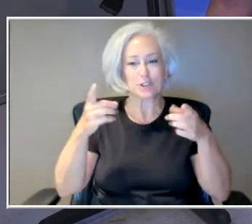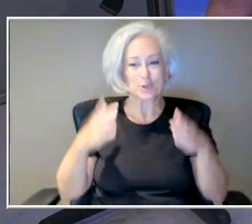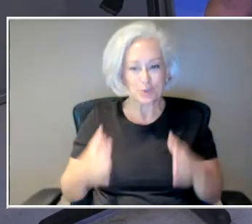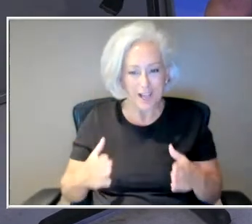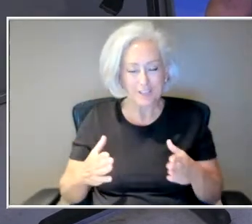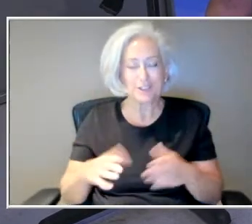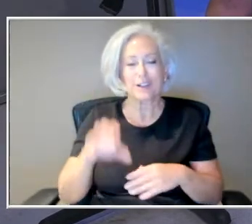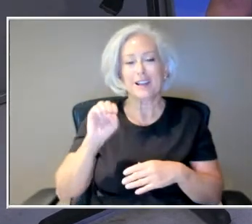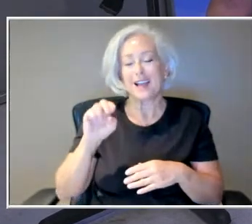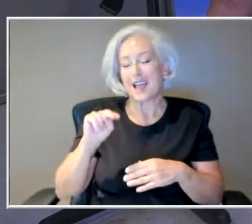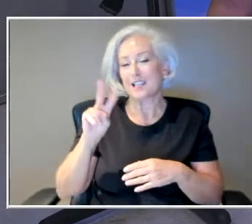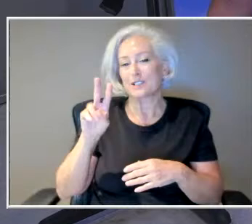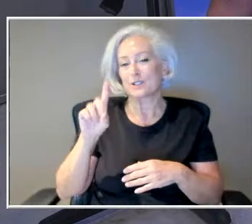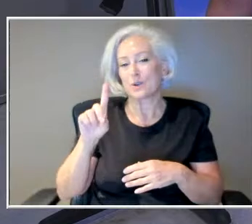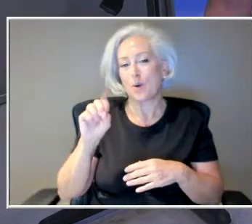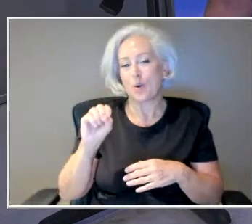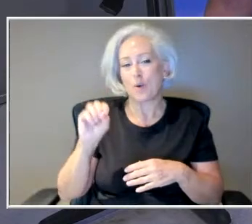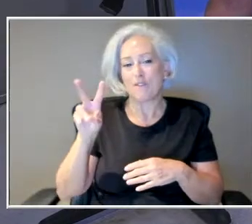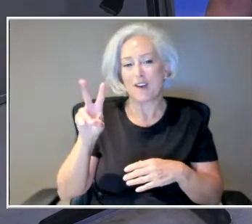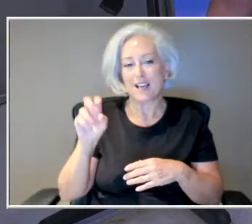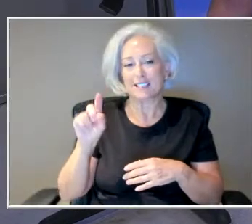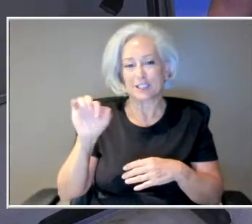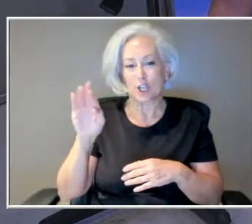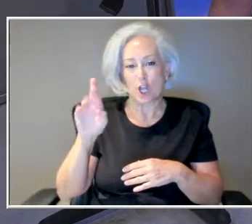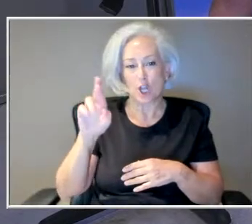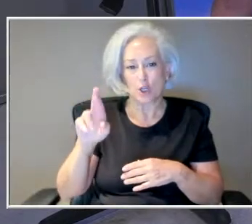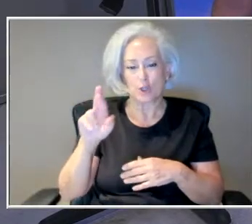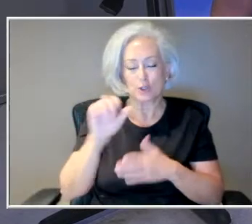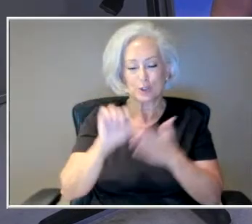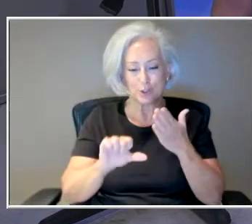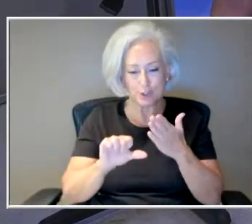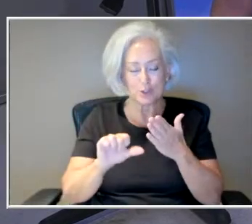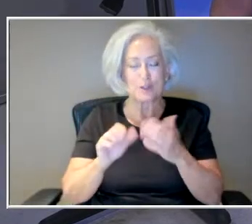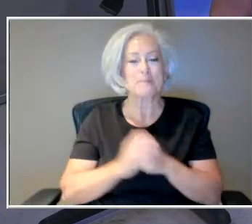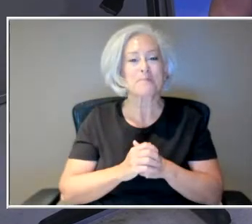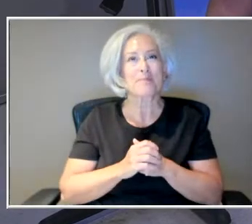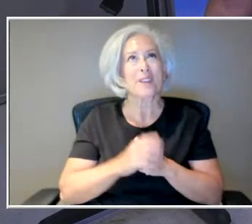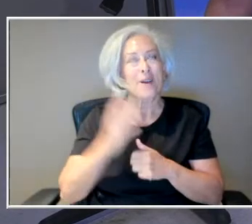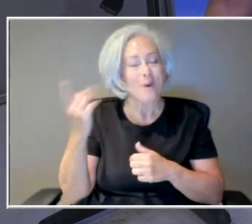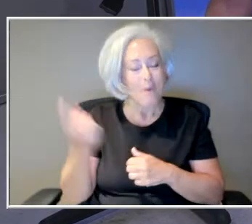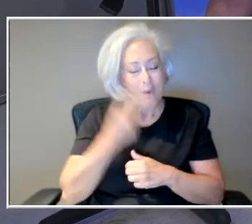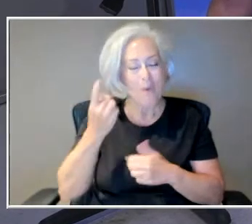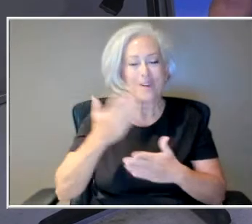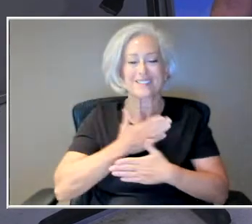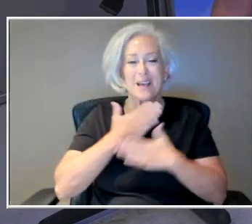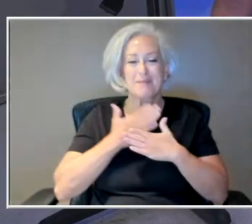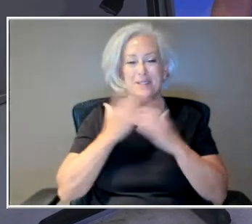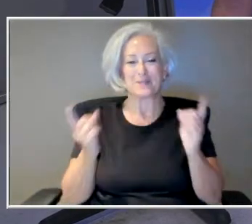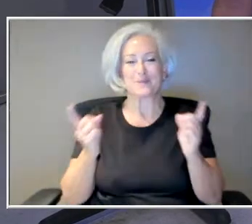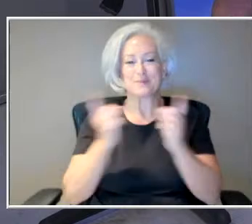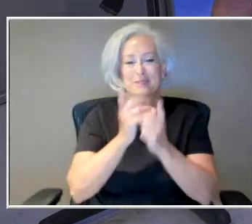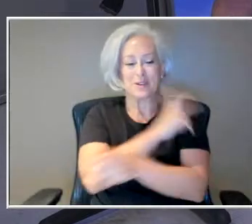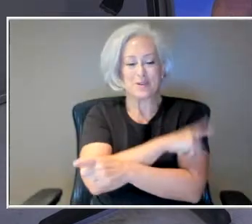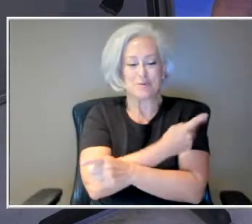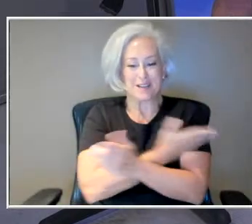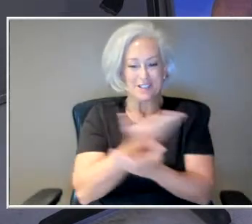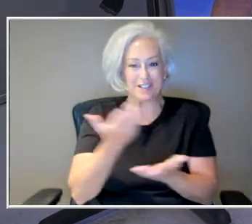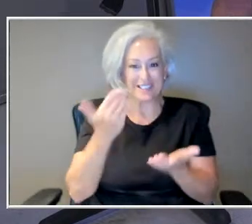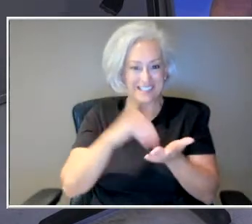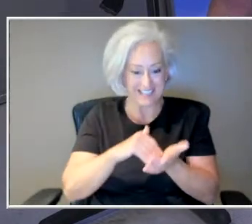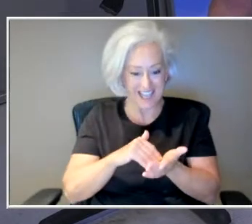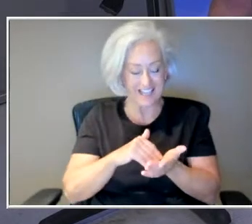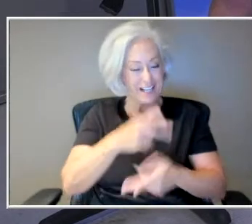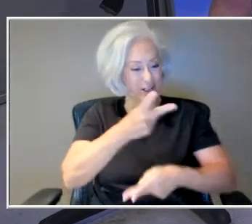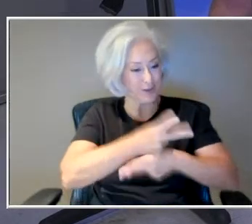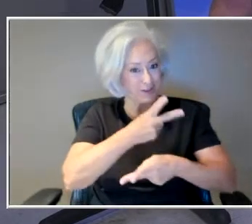as always, Dr. Ebersol. I know it's always a thrill for you to be reunited with your patients. You treat them and then they go on with their life. But just